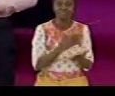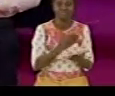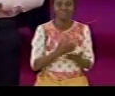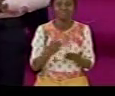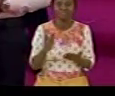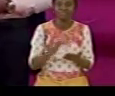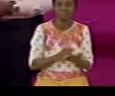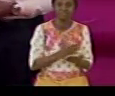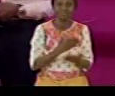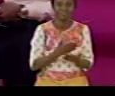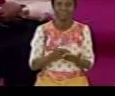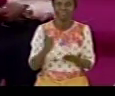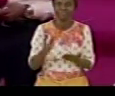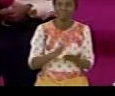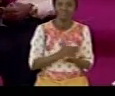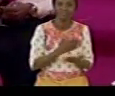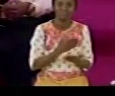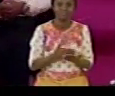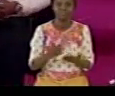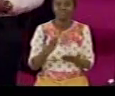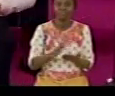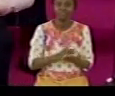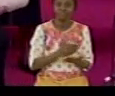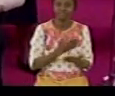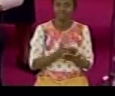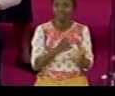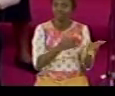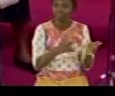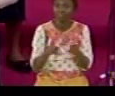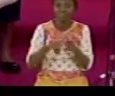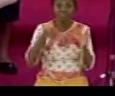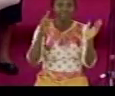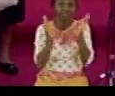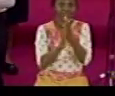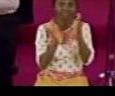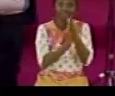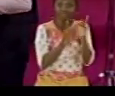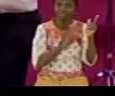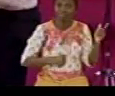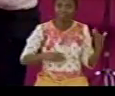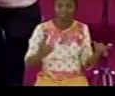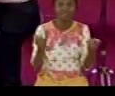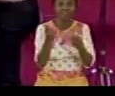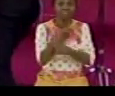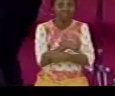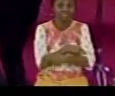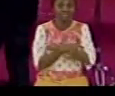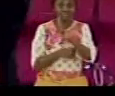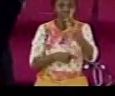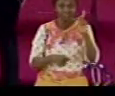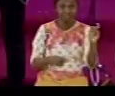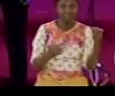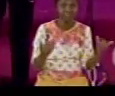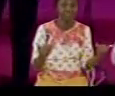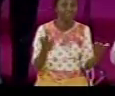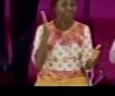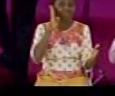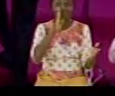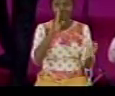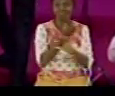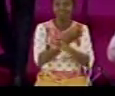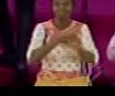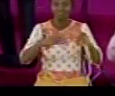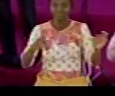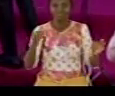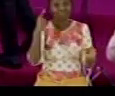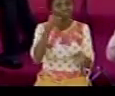Hallelujah. Are we ready to praise our living God today? Today being the third day of the supernatural freedom with God. If you know